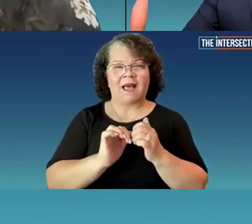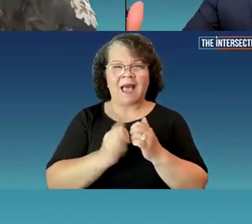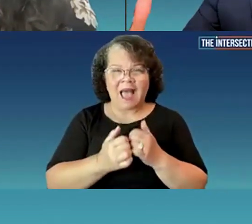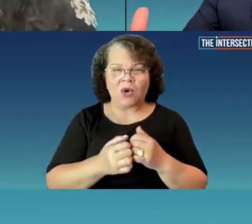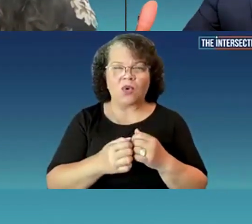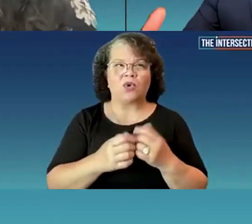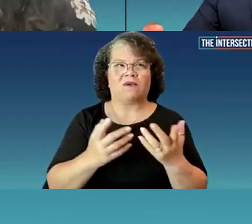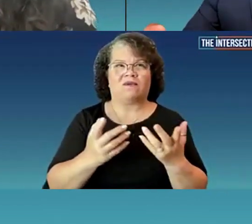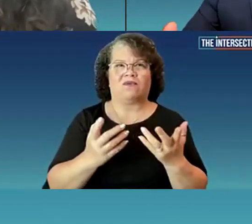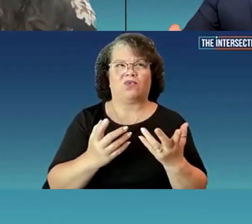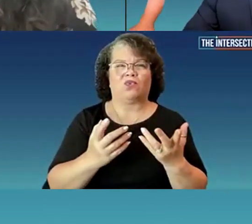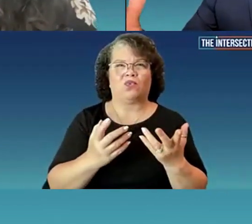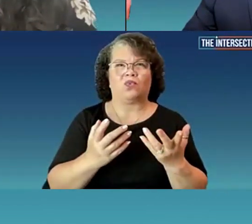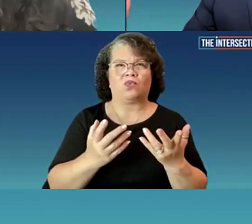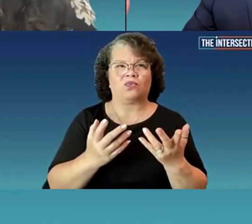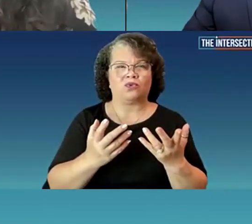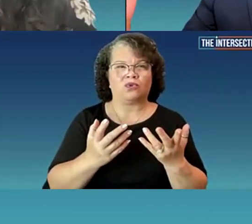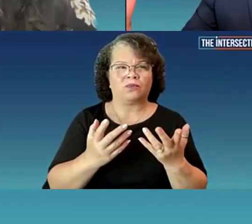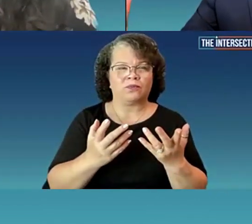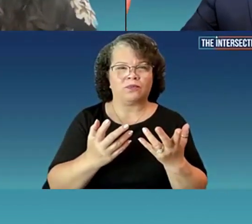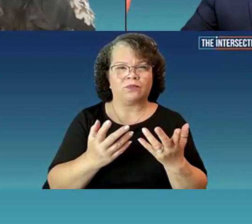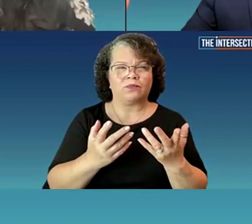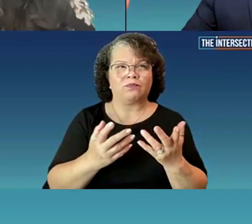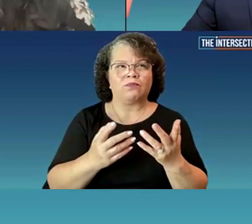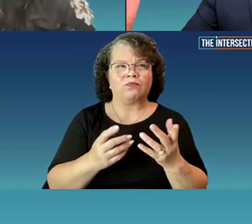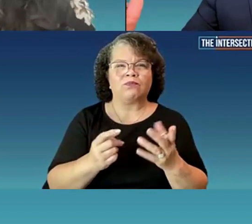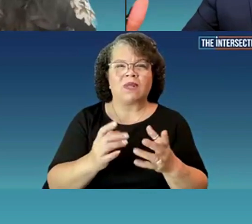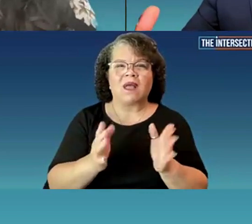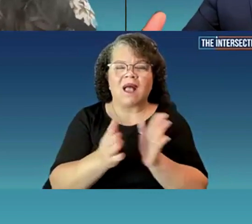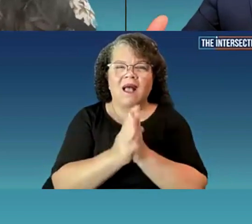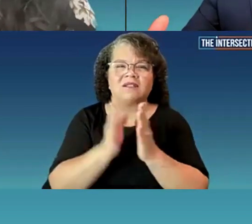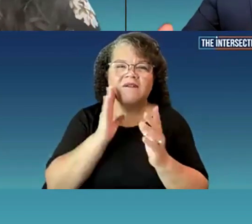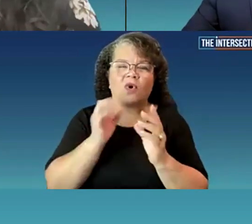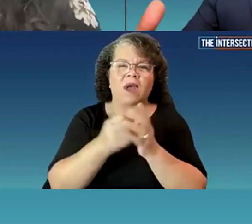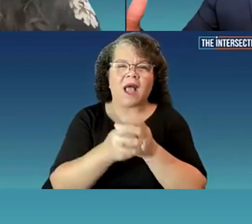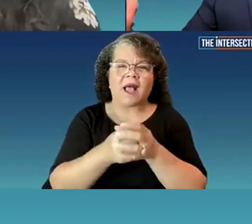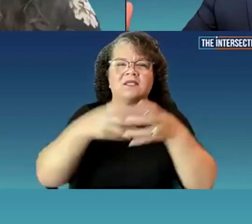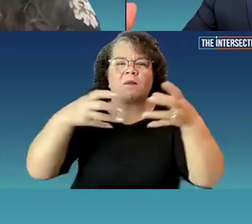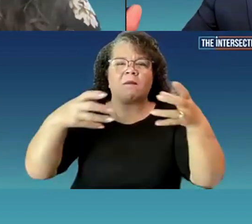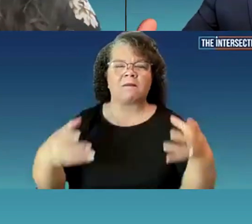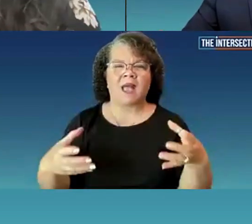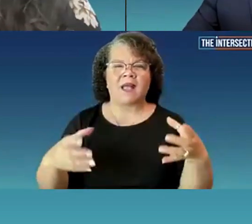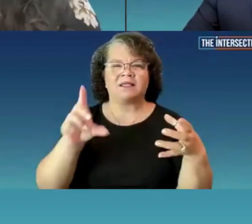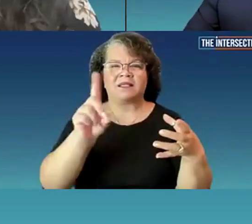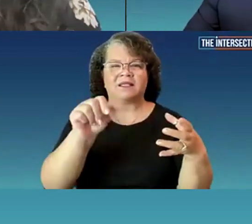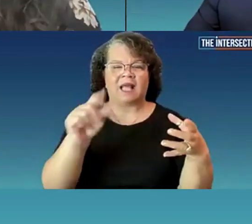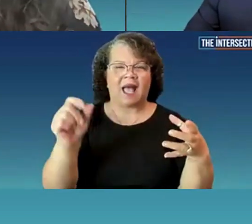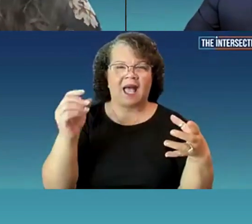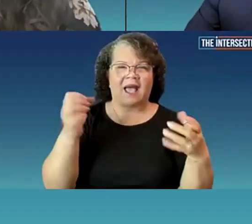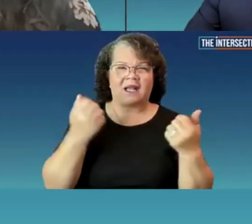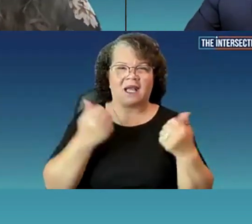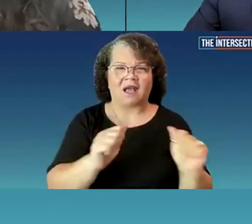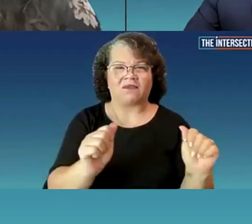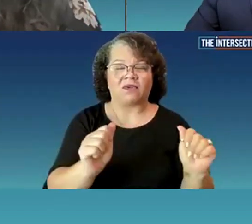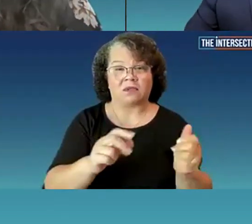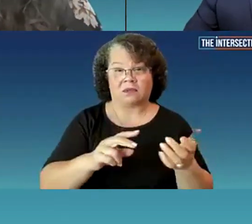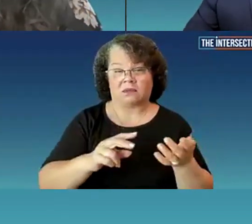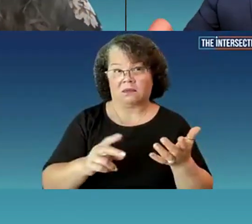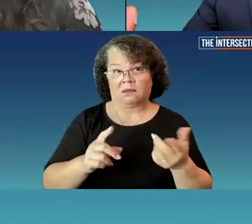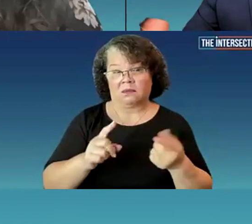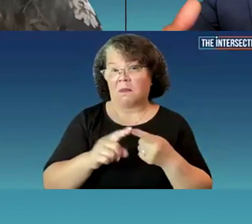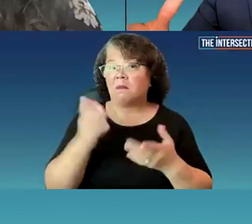make the case for expanding data efforts, whether that means more staff, more funding,